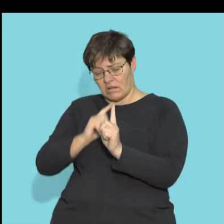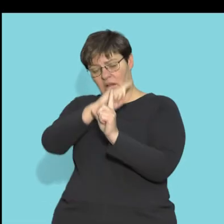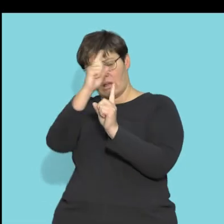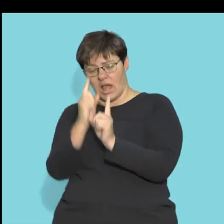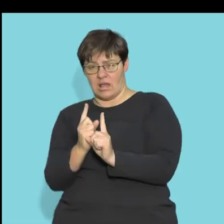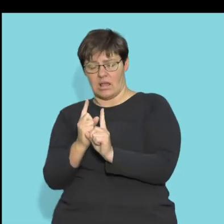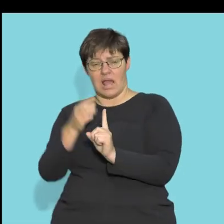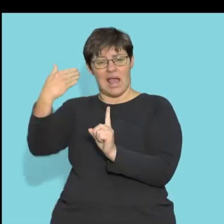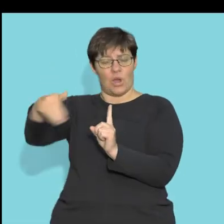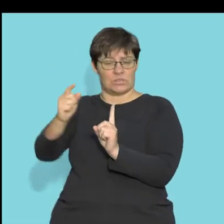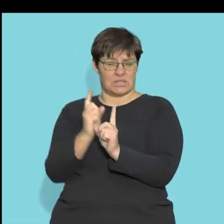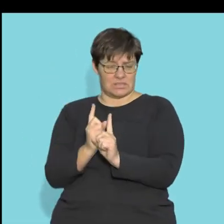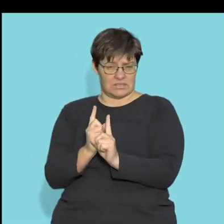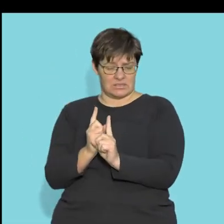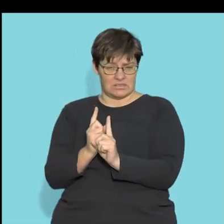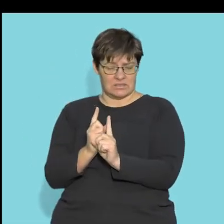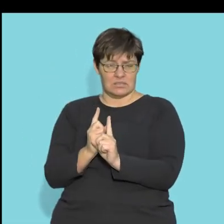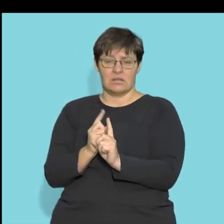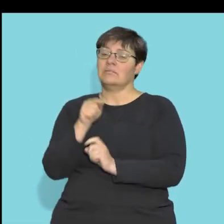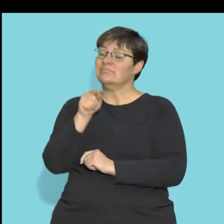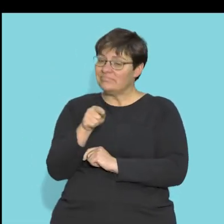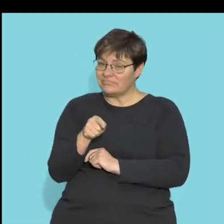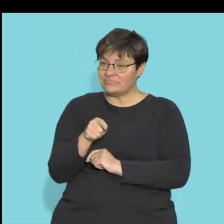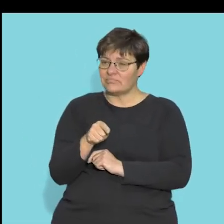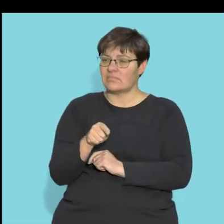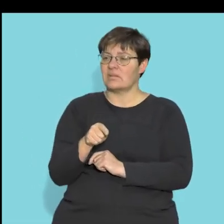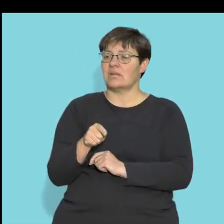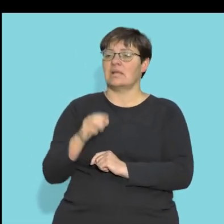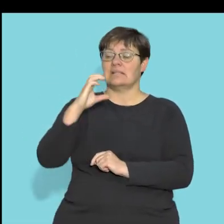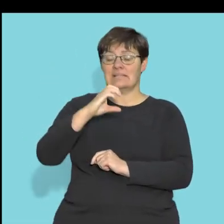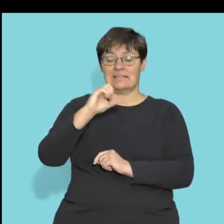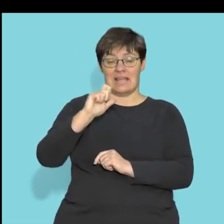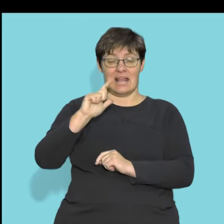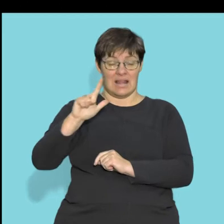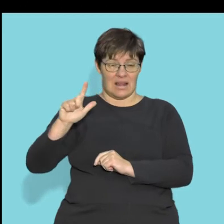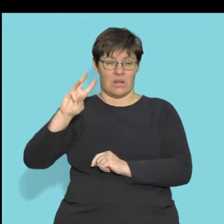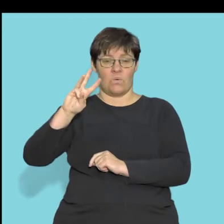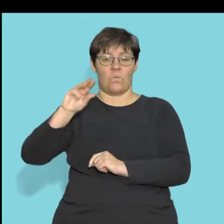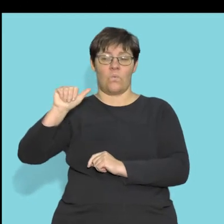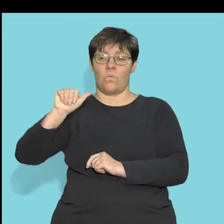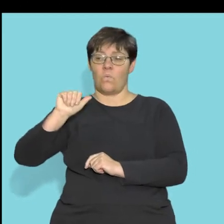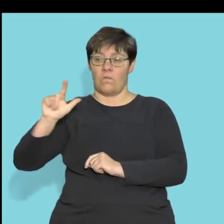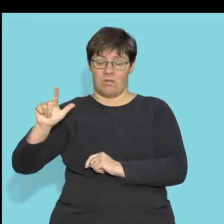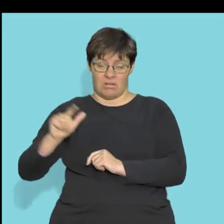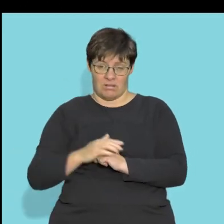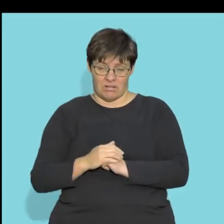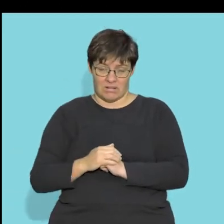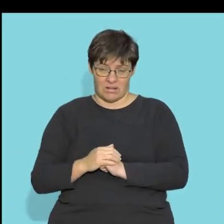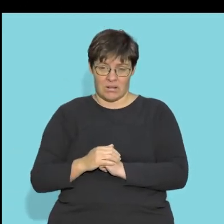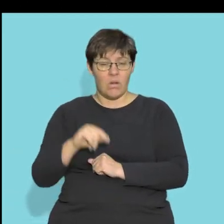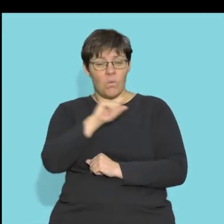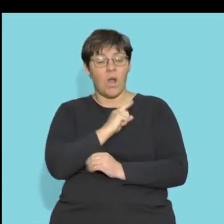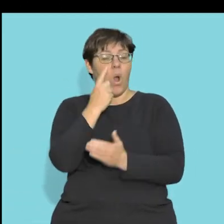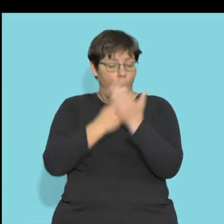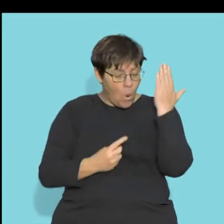the outside, and that is called a cell wall. Now, this is really important as it's only found